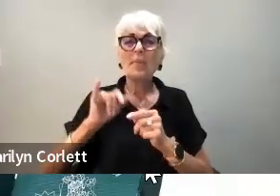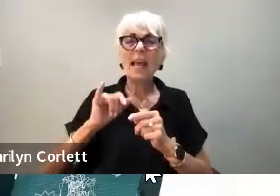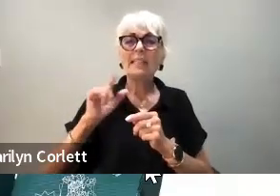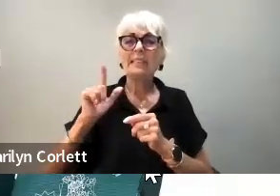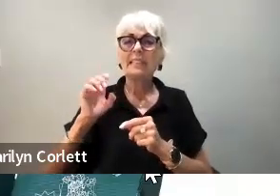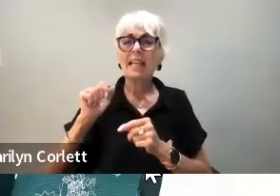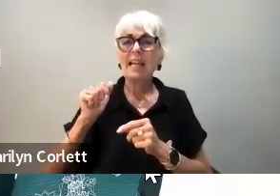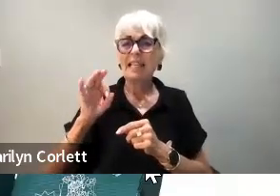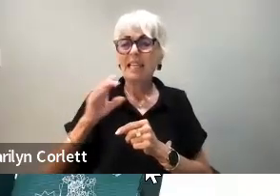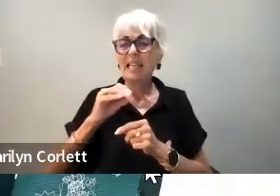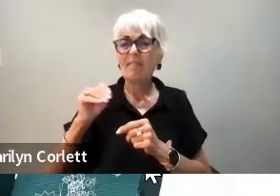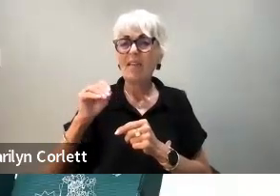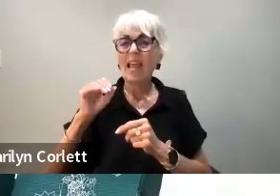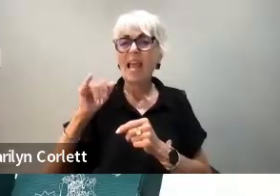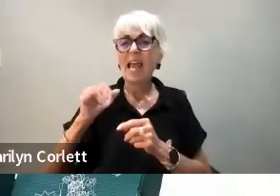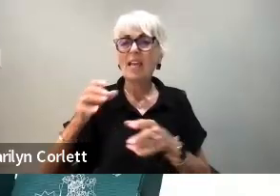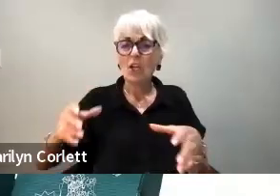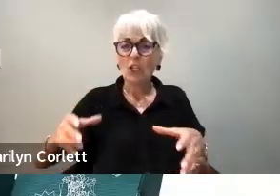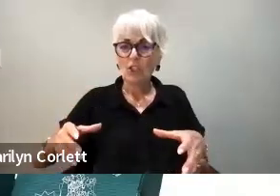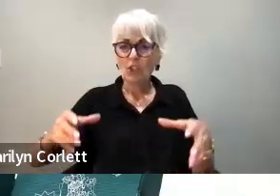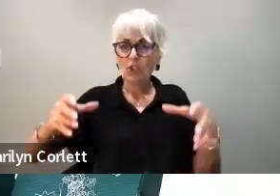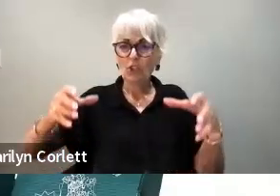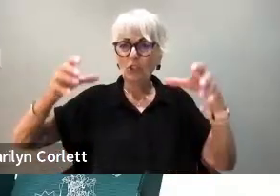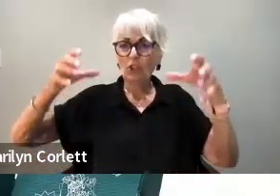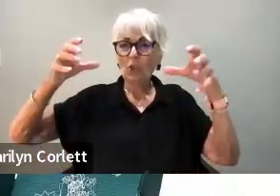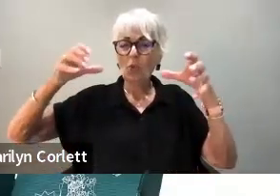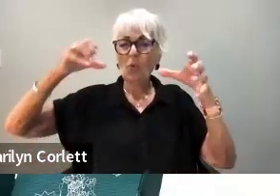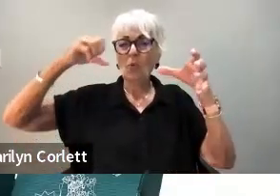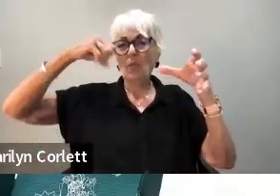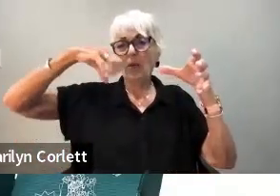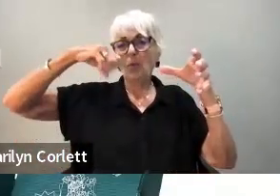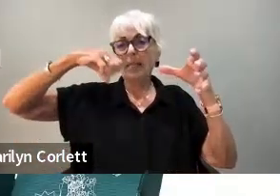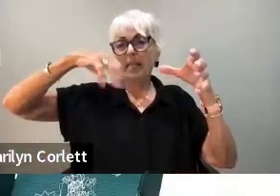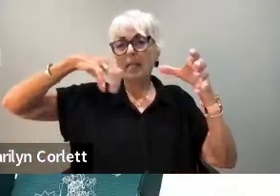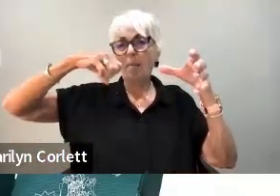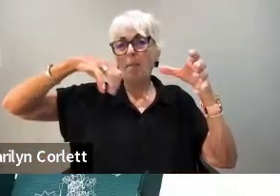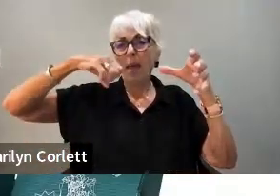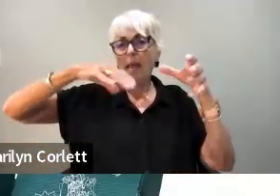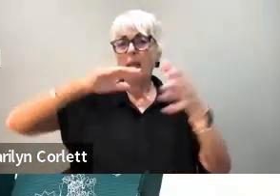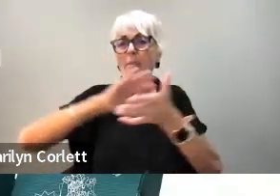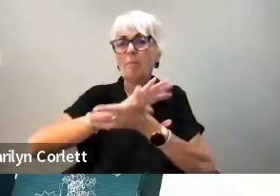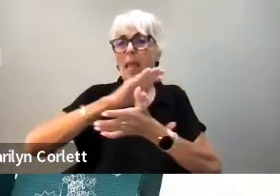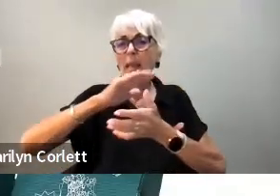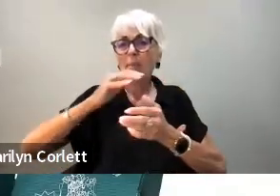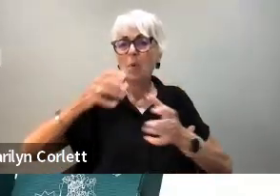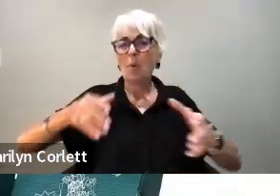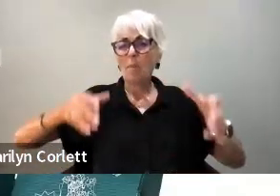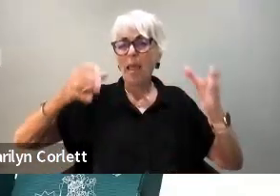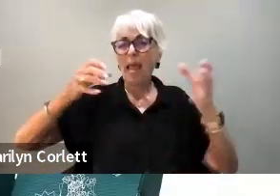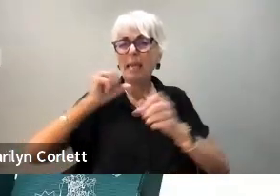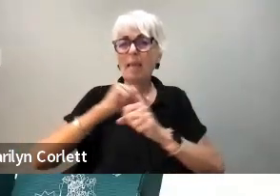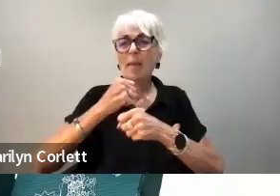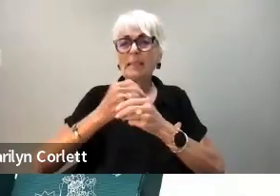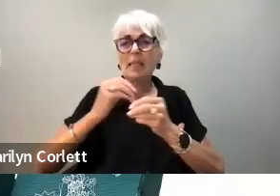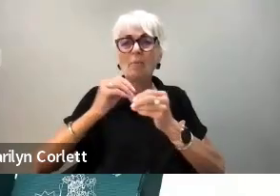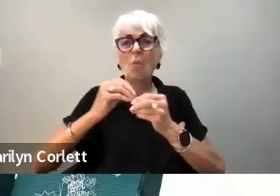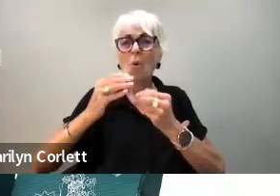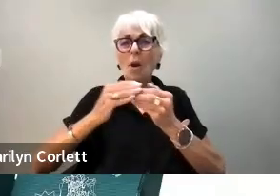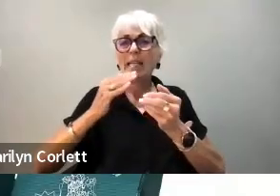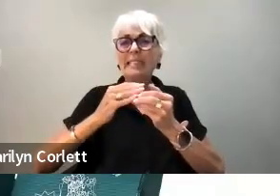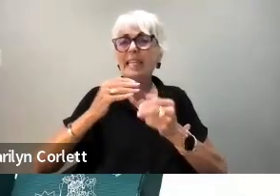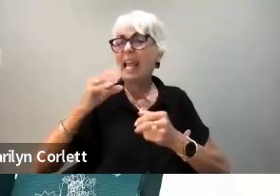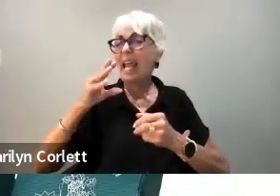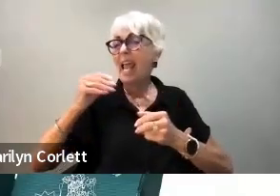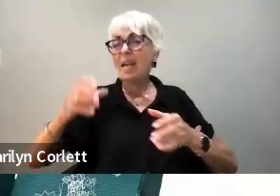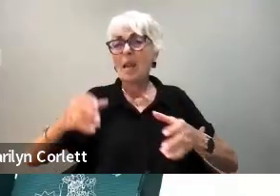that goes into the paper bag. And what that does is makes it easier for you to get everything in the bag. Again, the bag's not going to crumble